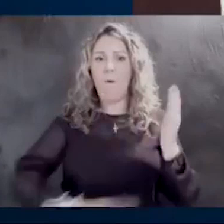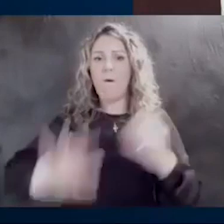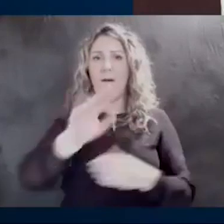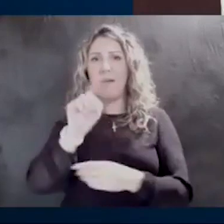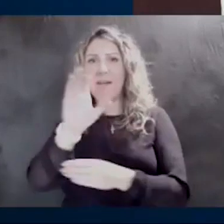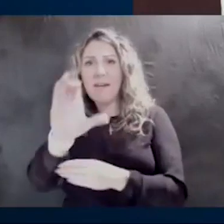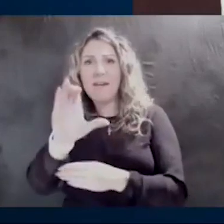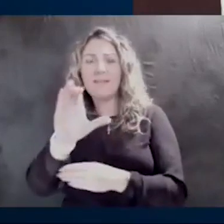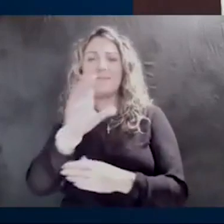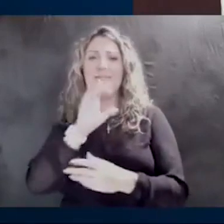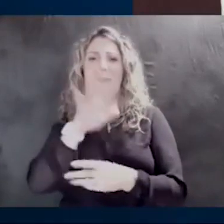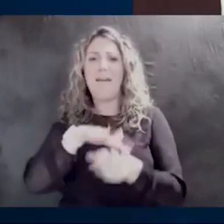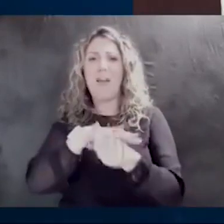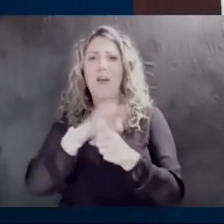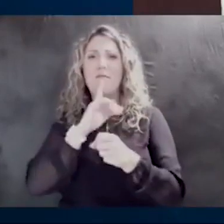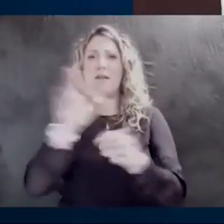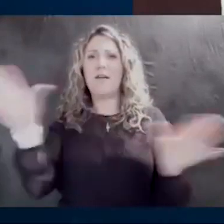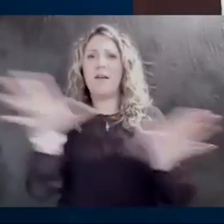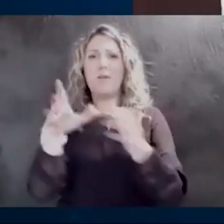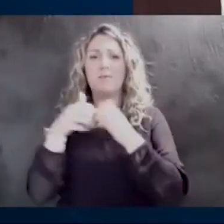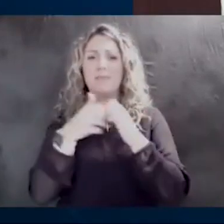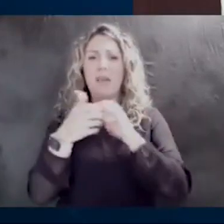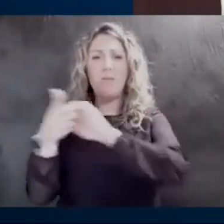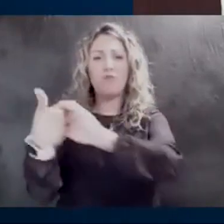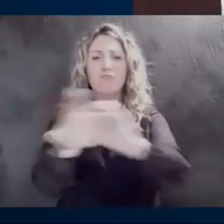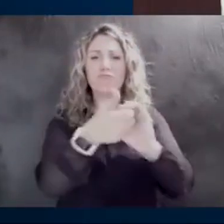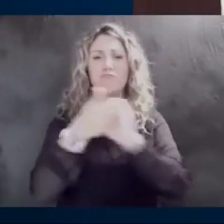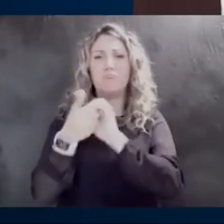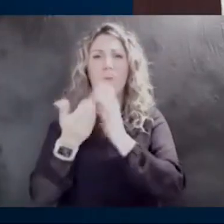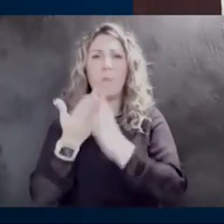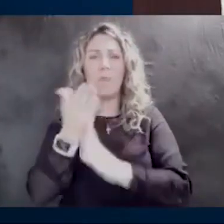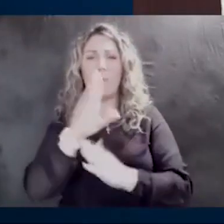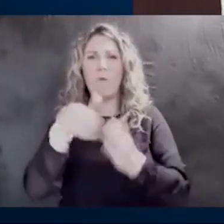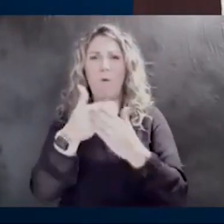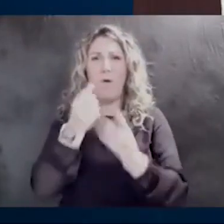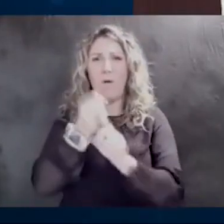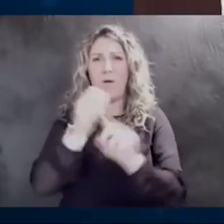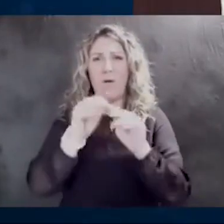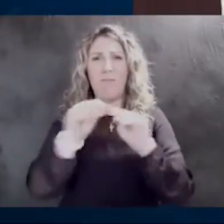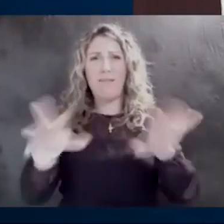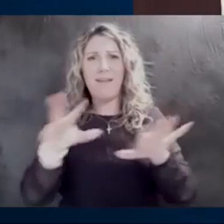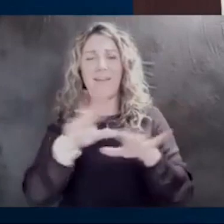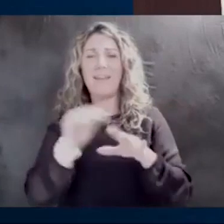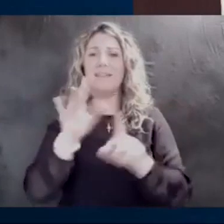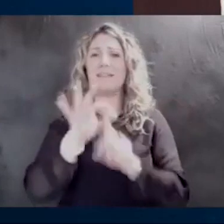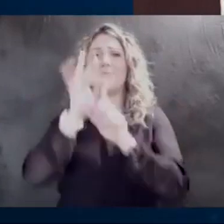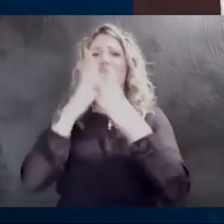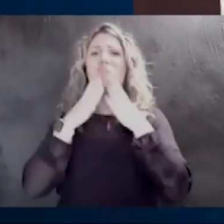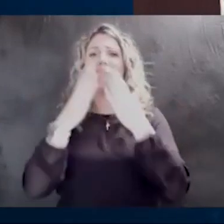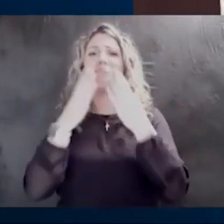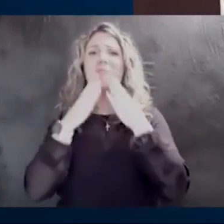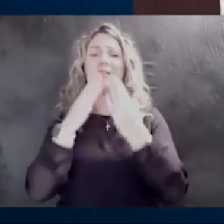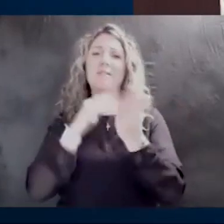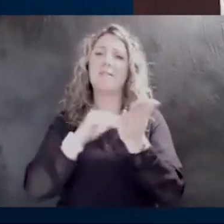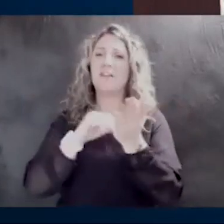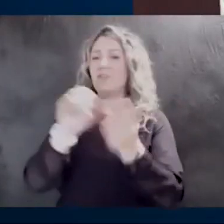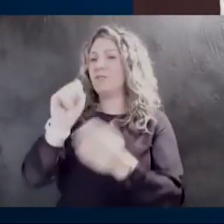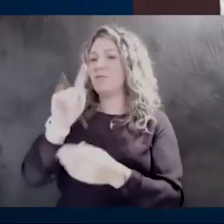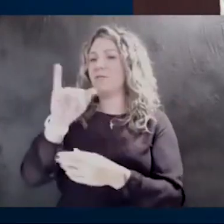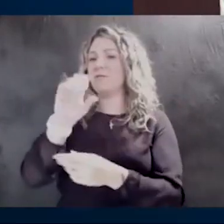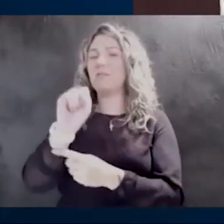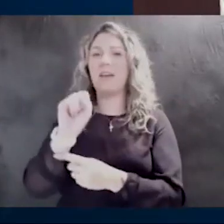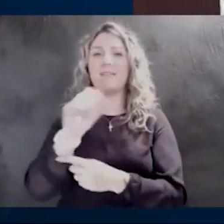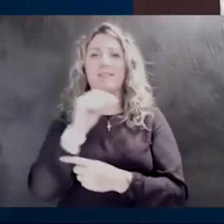really worked together through this pandemic. A special thanks to Dr. Stites and